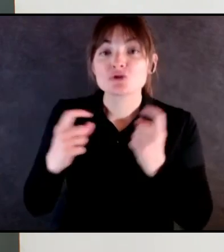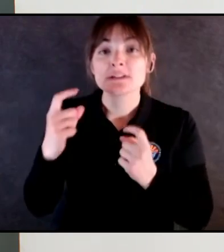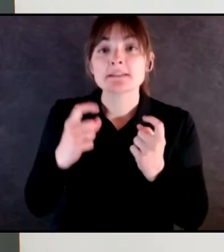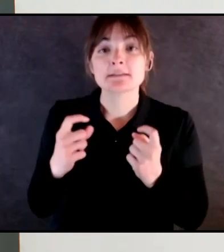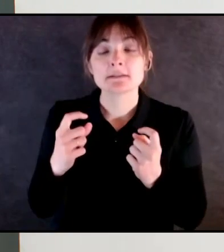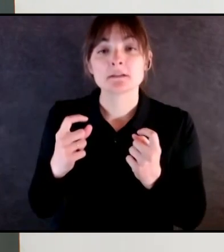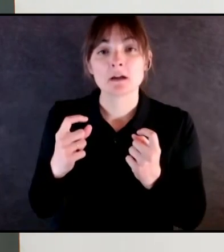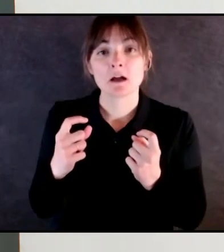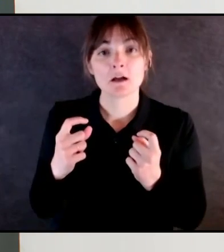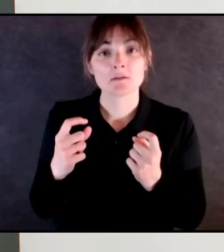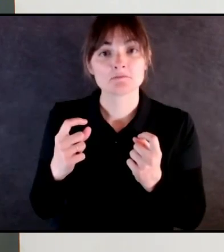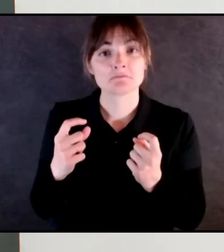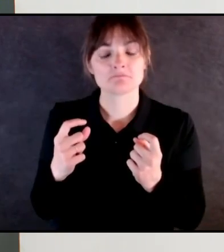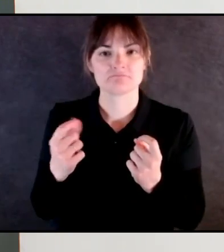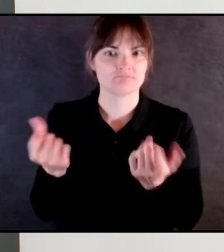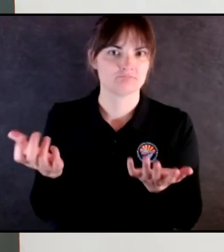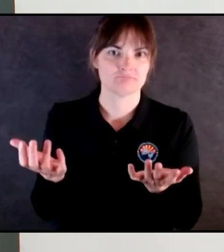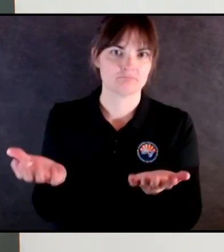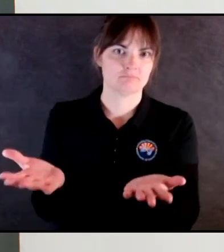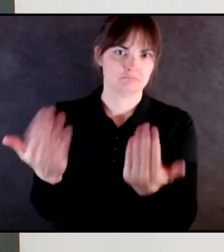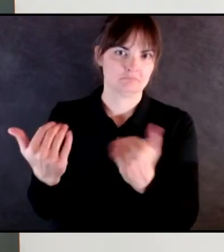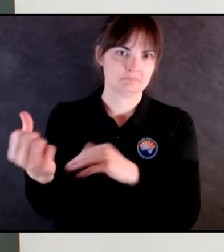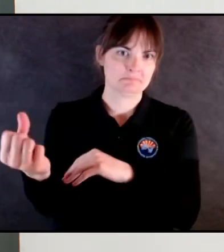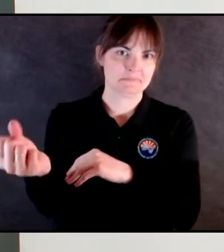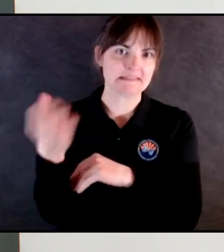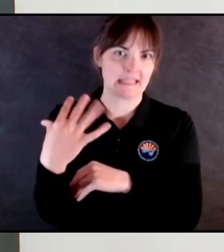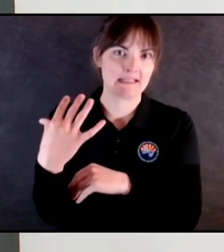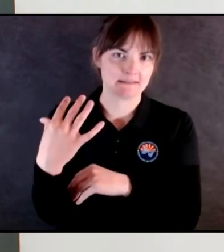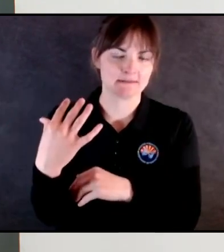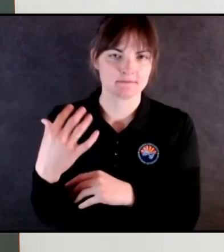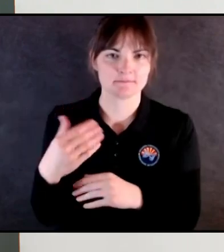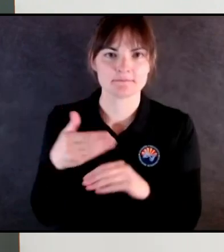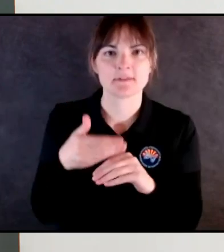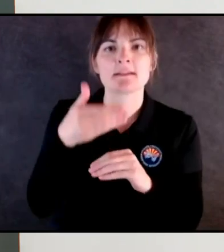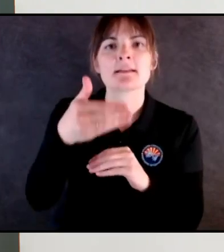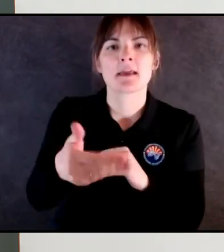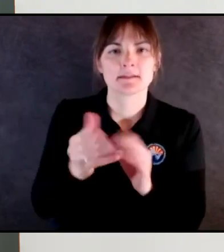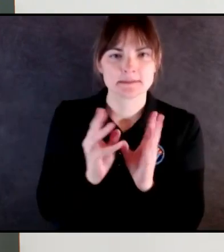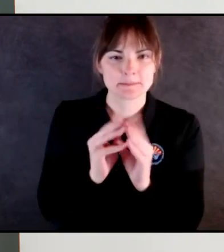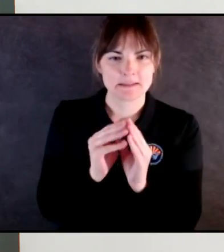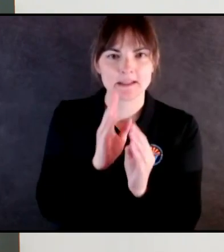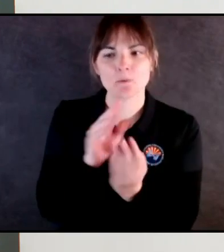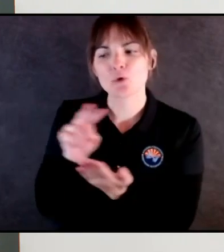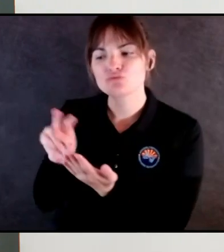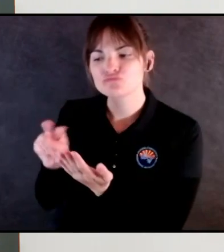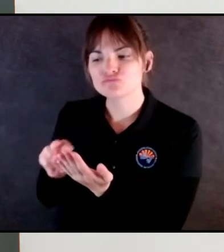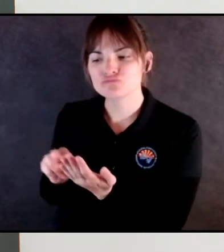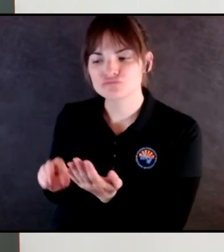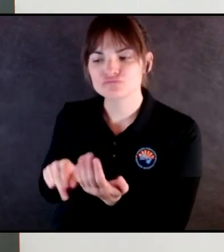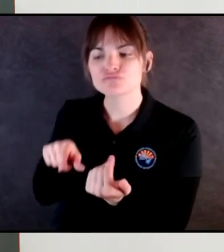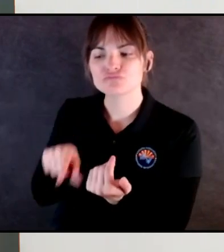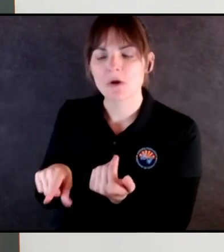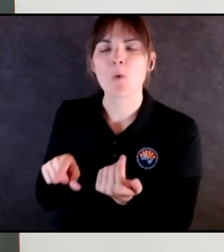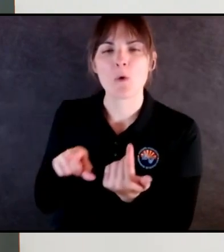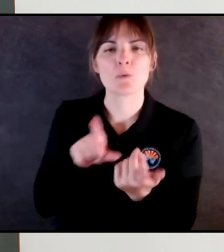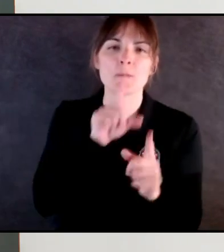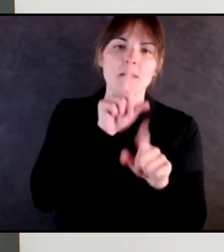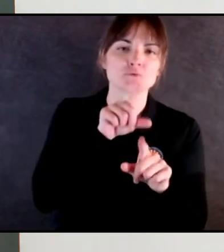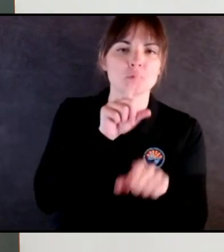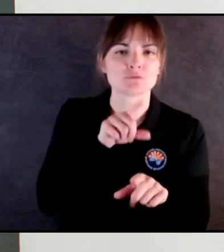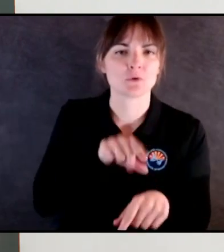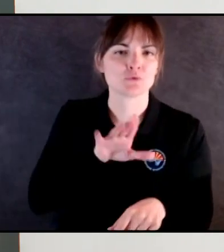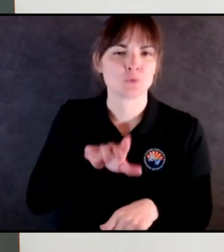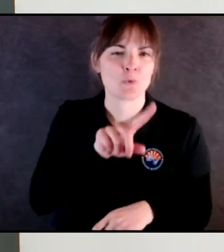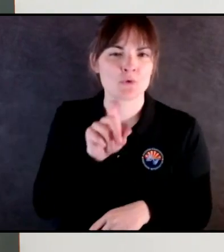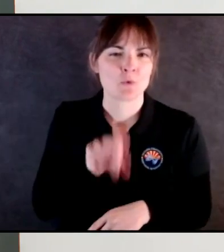free to enter those in, and we'll try to address them. We'll be having these calls every other day or so. But we